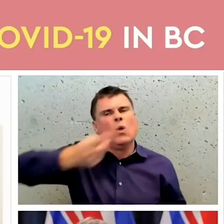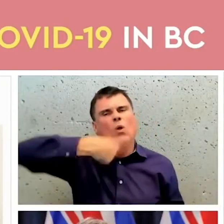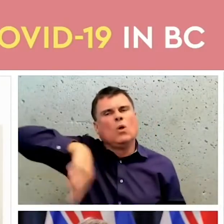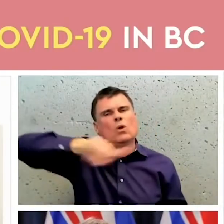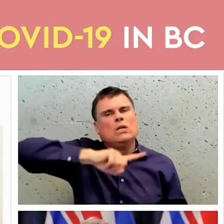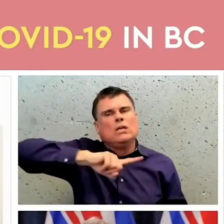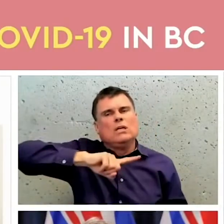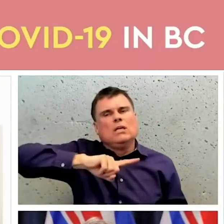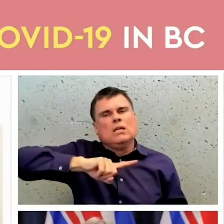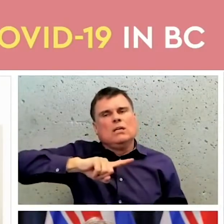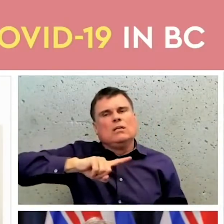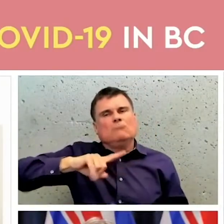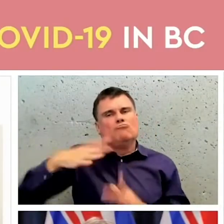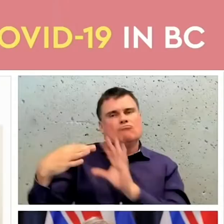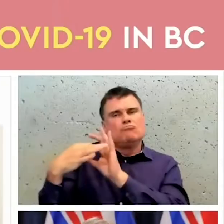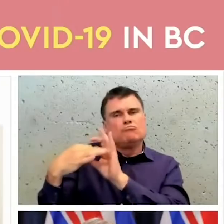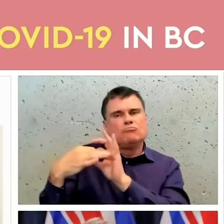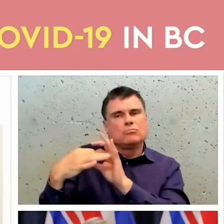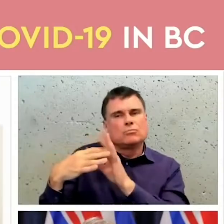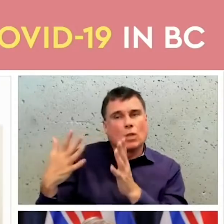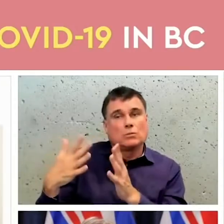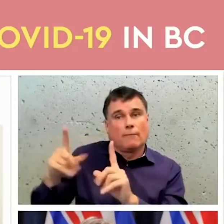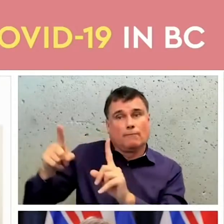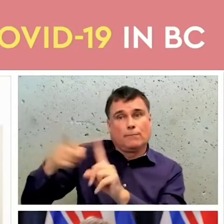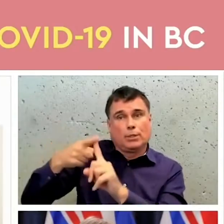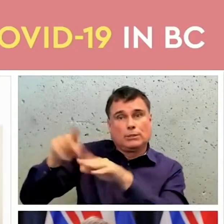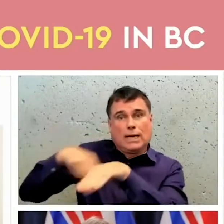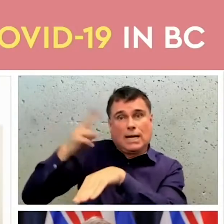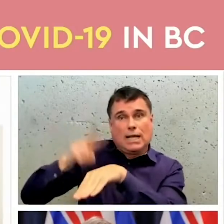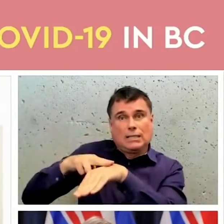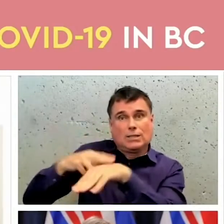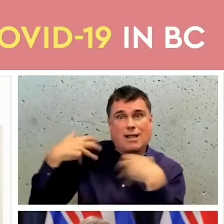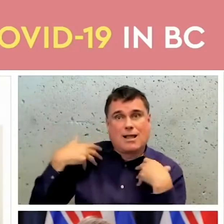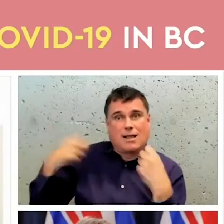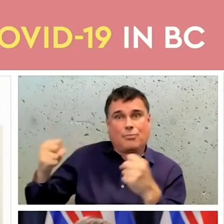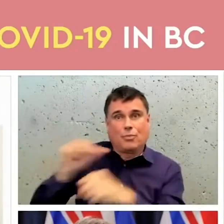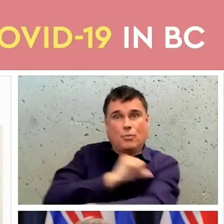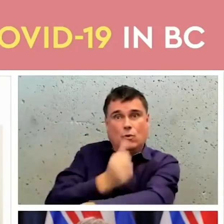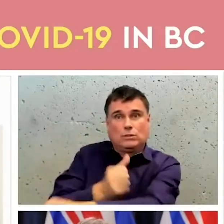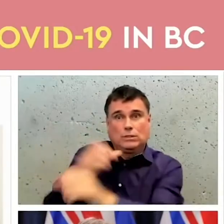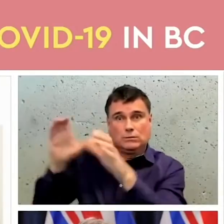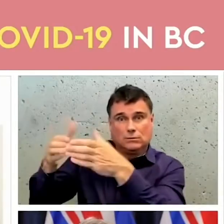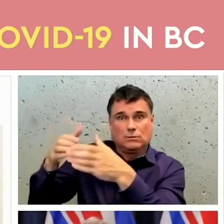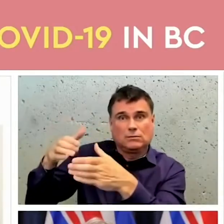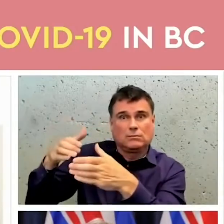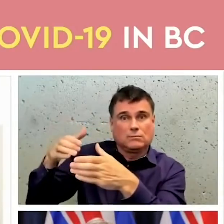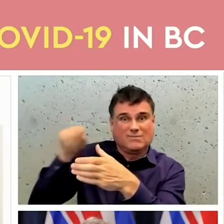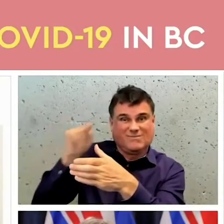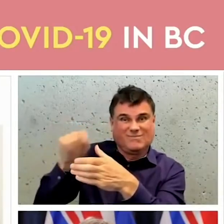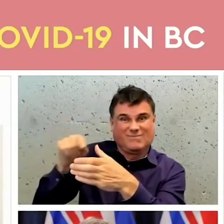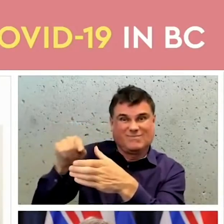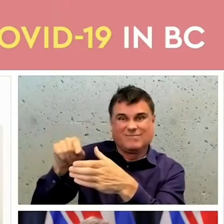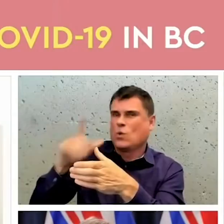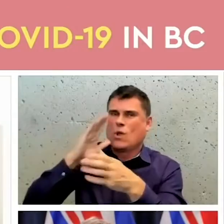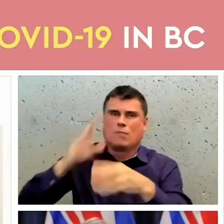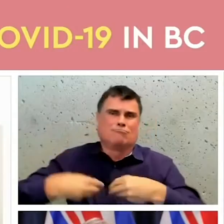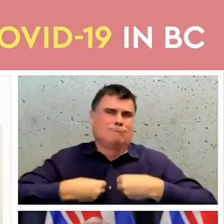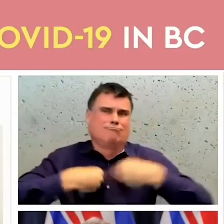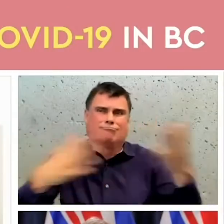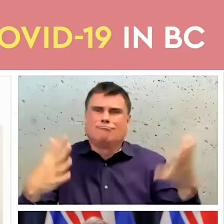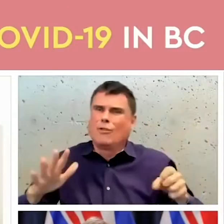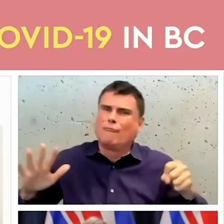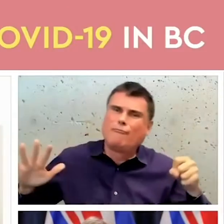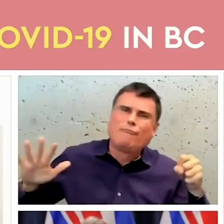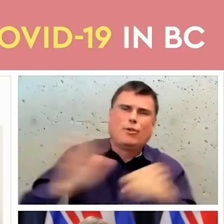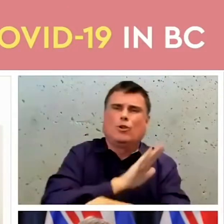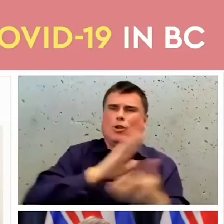the FNHA and sometimes in their own clinics, will be offering what we call whole of community clinics. And again, we'll now